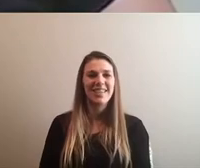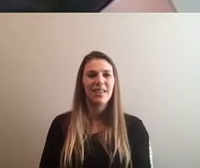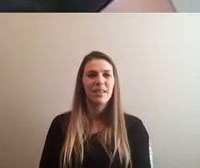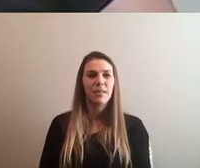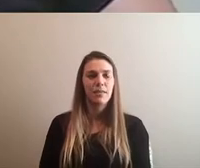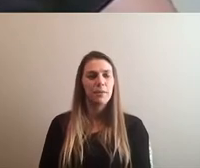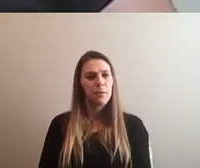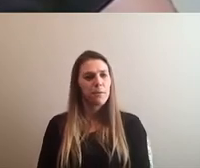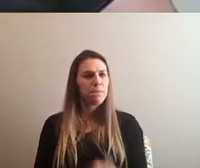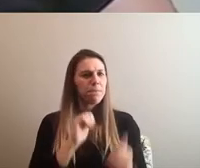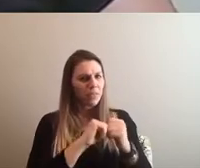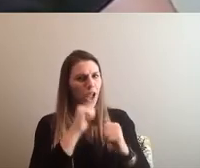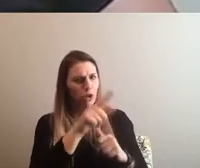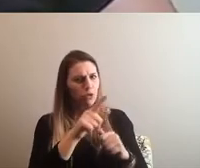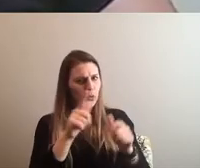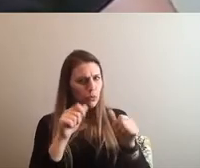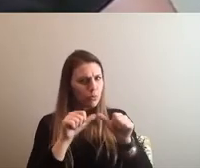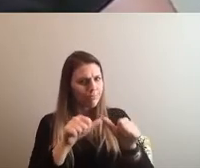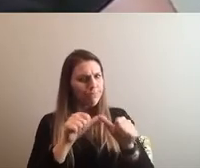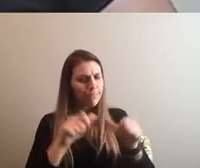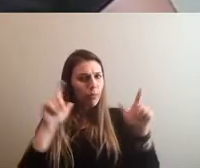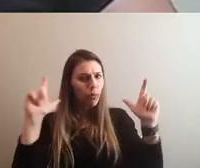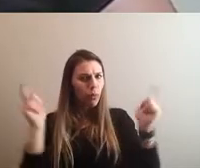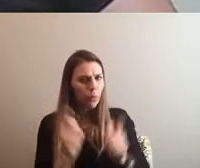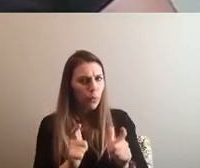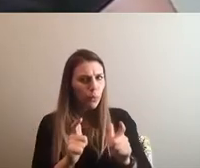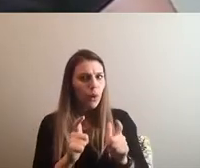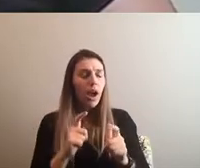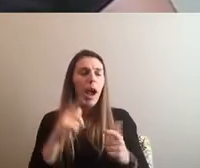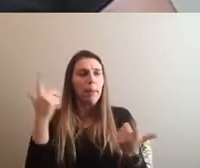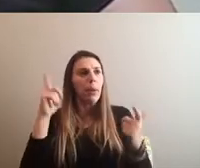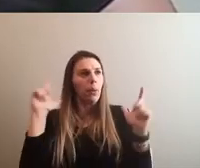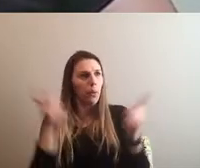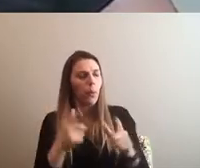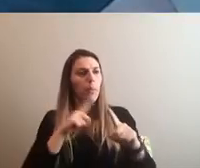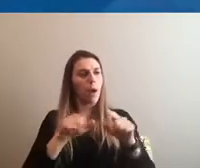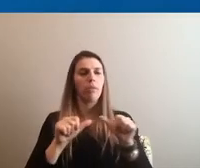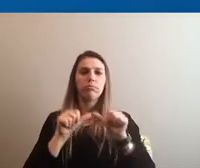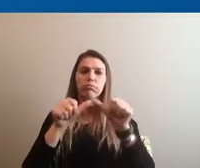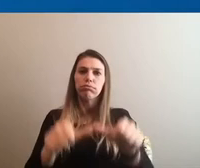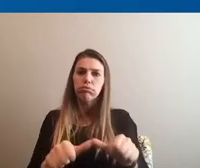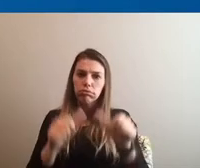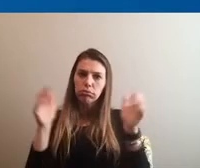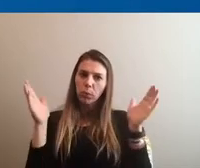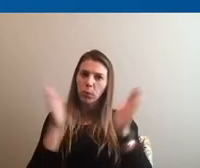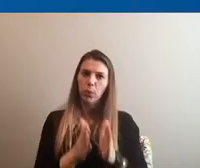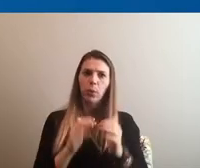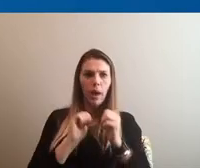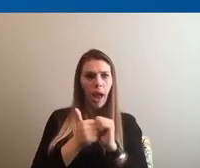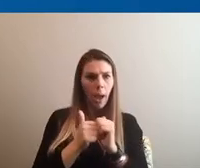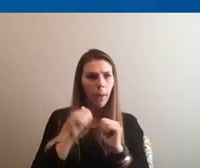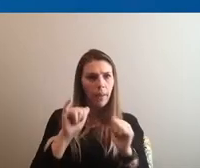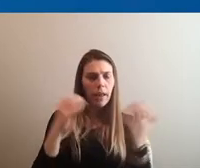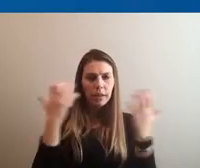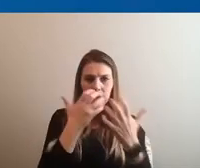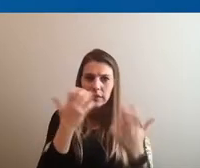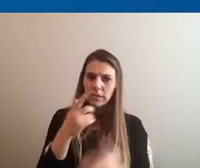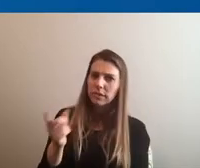How'd you maintain the weight loss? Losing weight is not rare, but keeping it off is remarkable. How'd you maintain it,